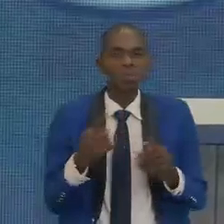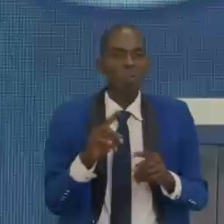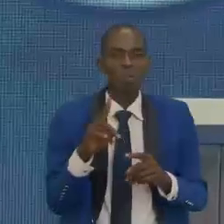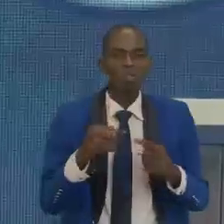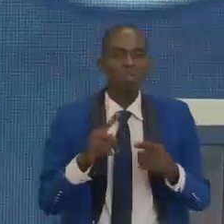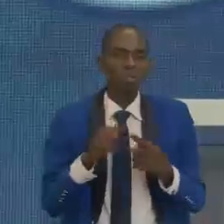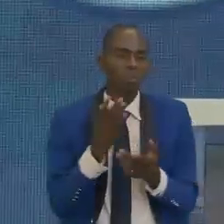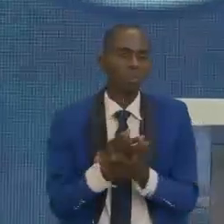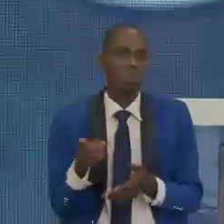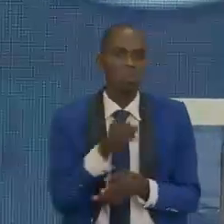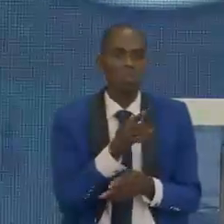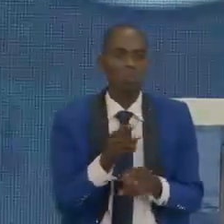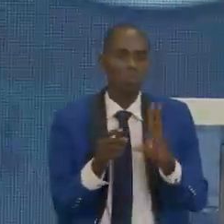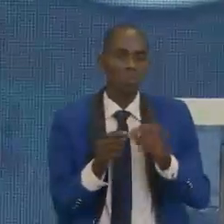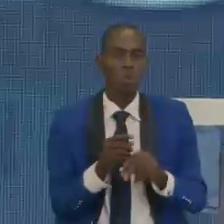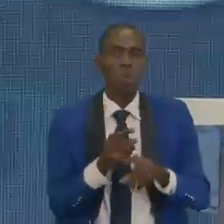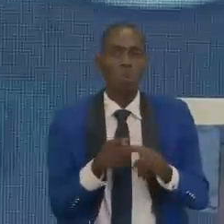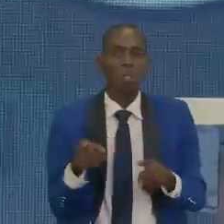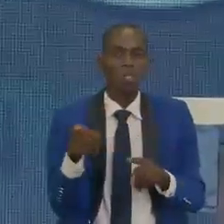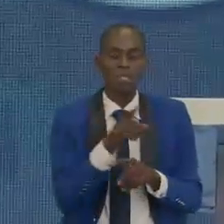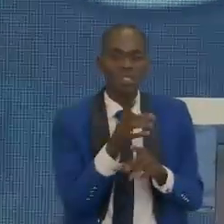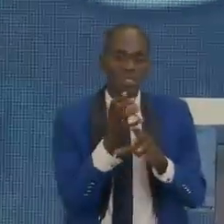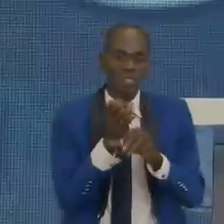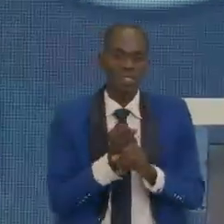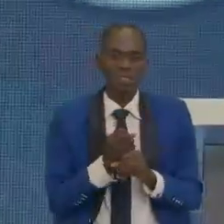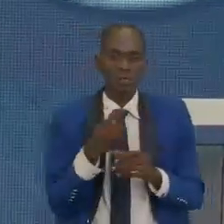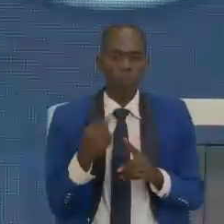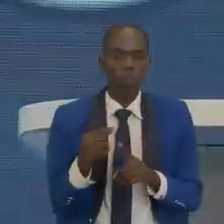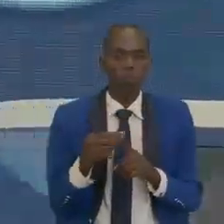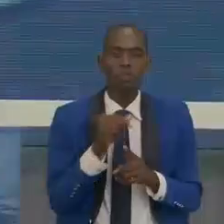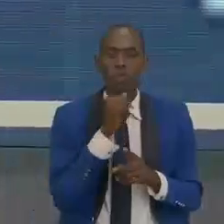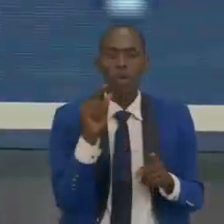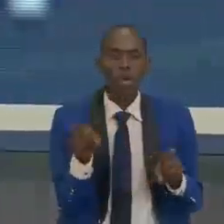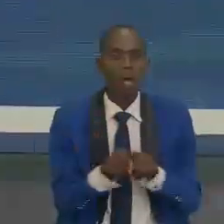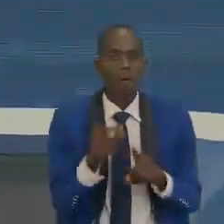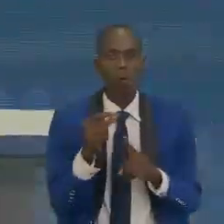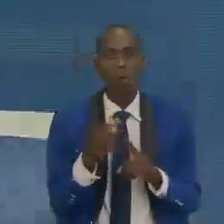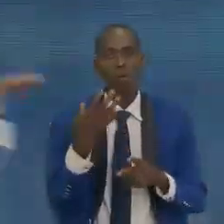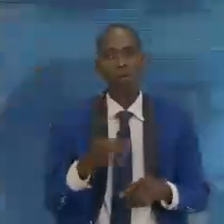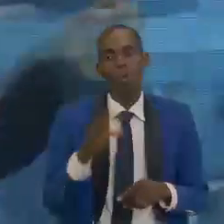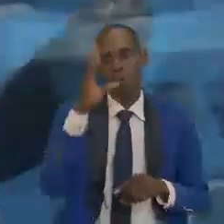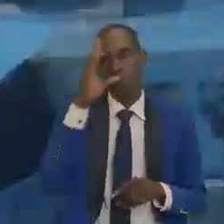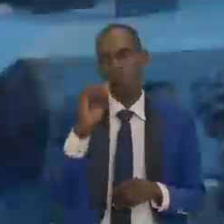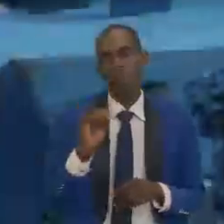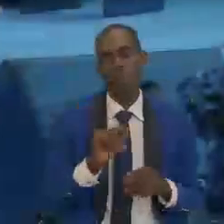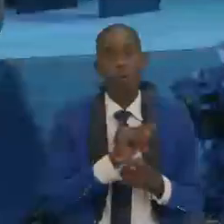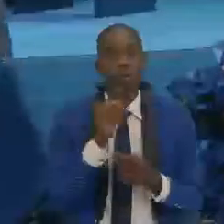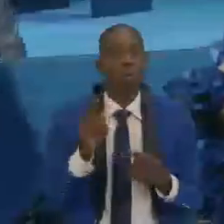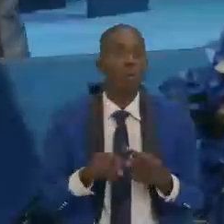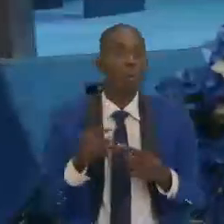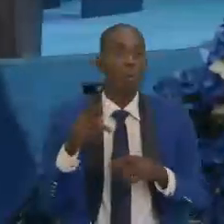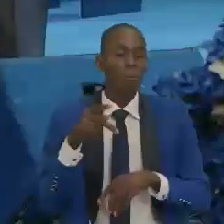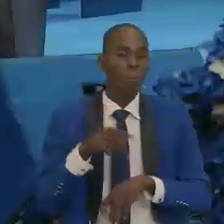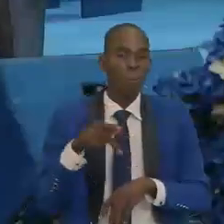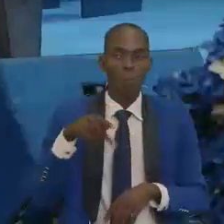They received it not as the words of men. When Paul said, hear the word, you'll